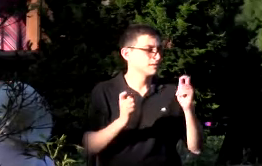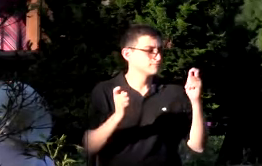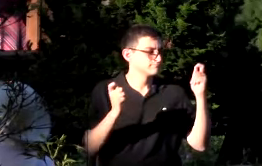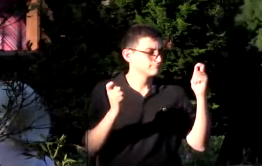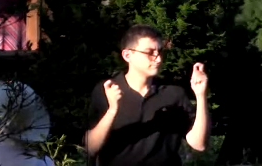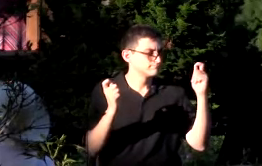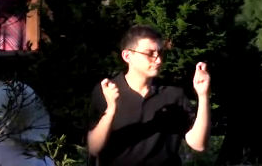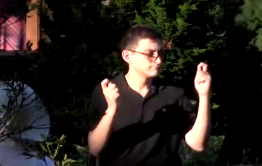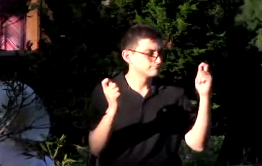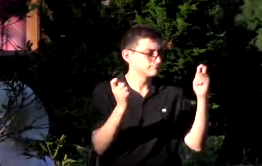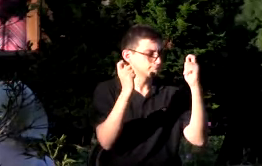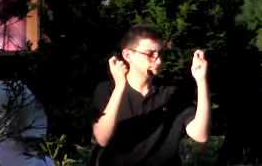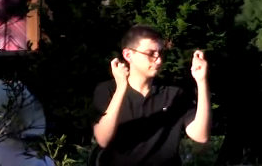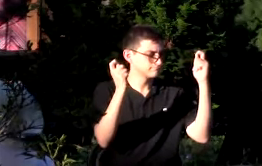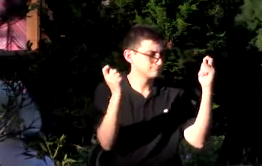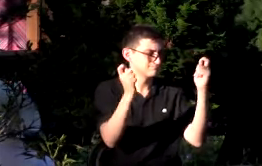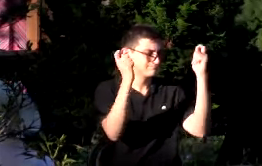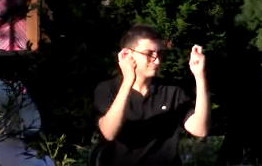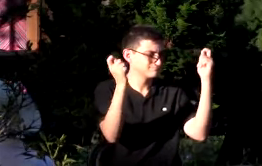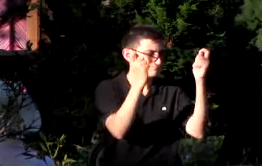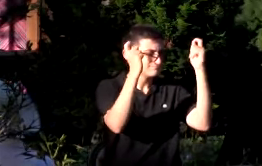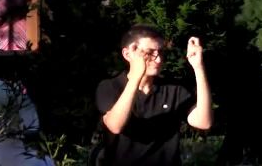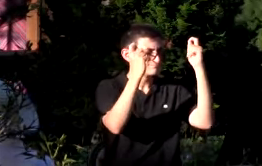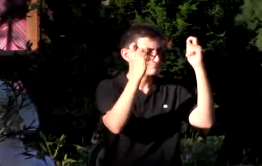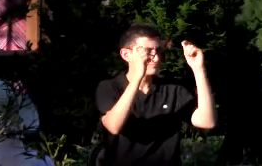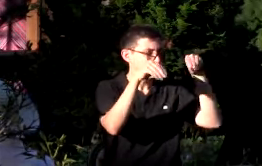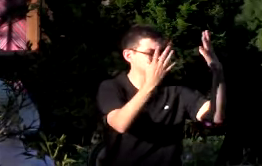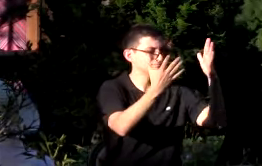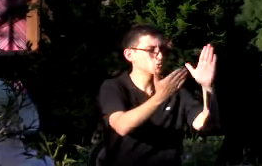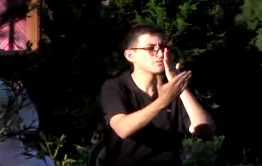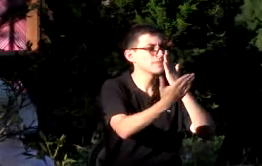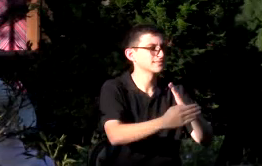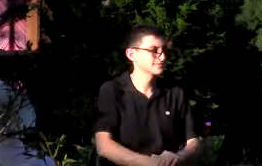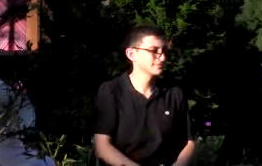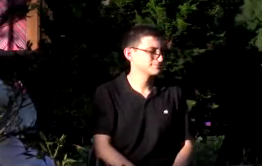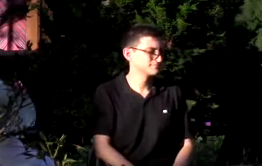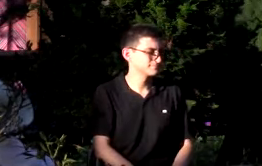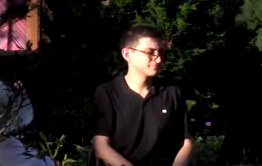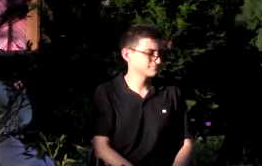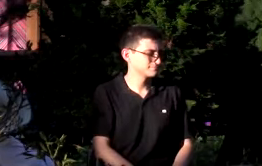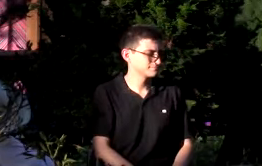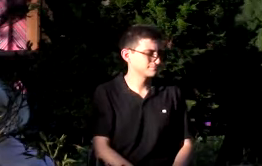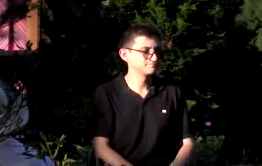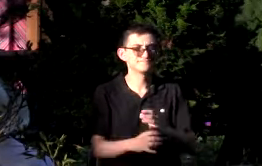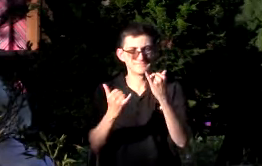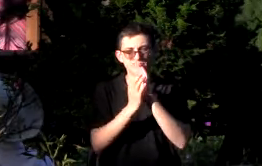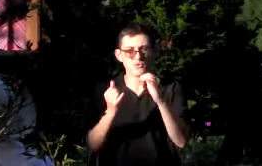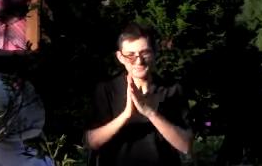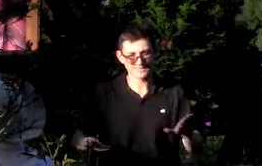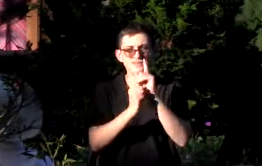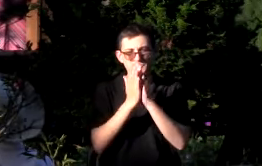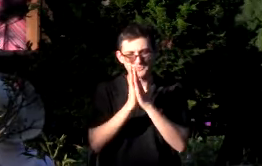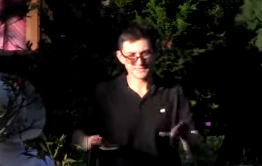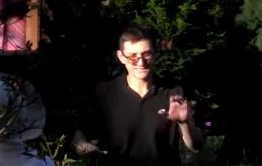na'eh lehodot. And please join us for prayer for peace. Shalom Rav.